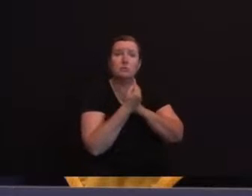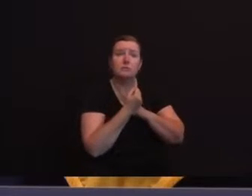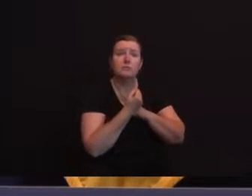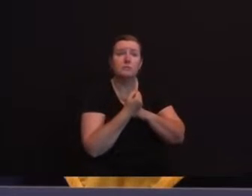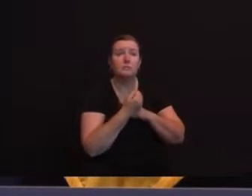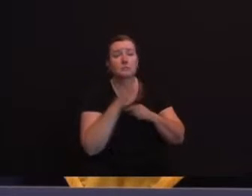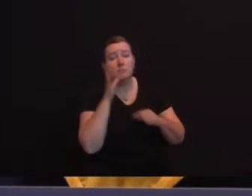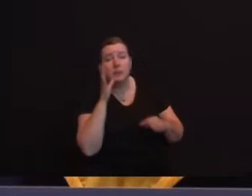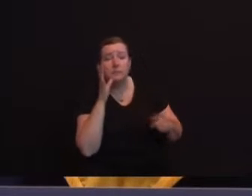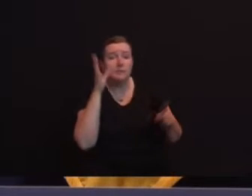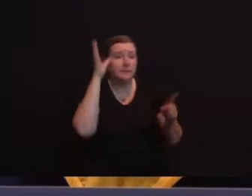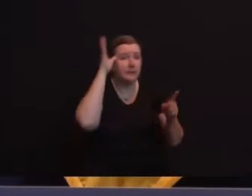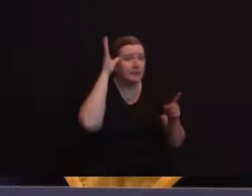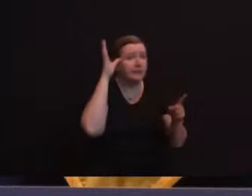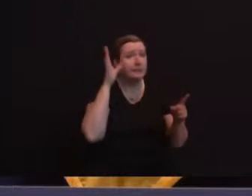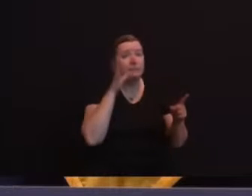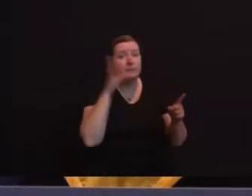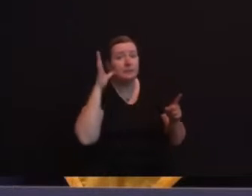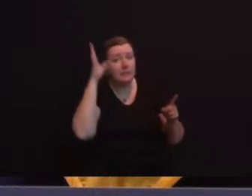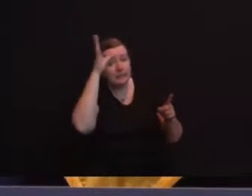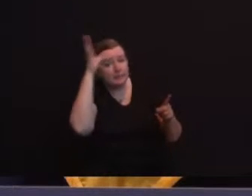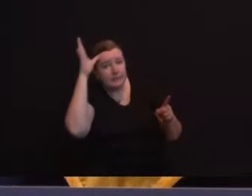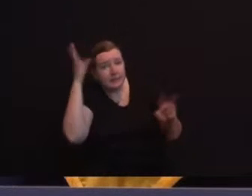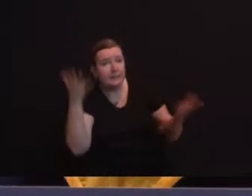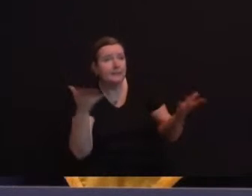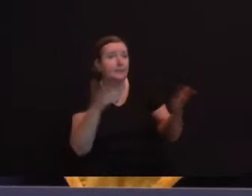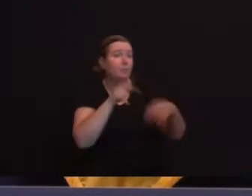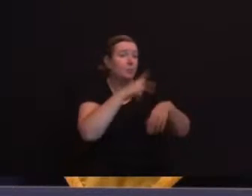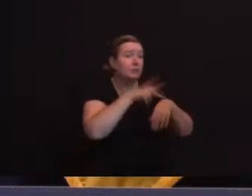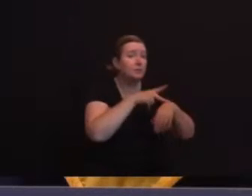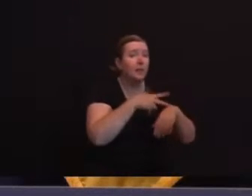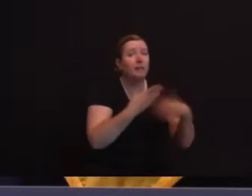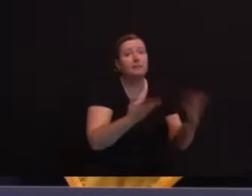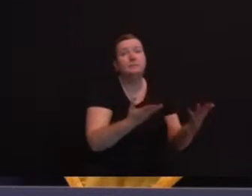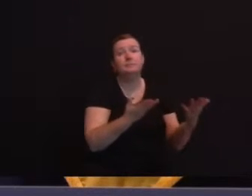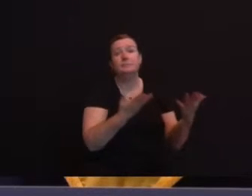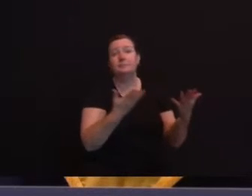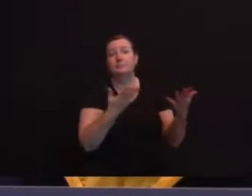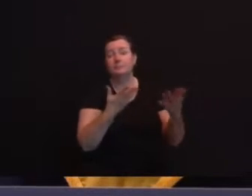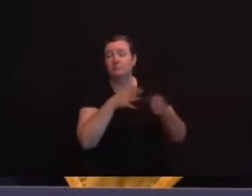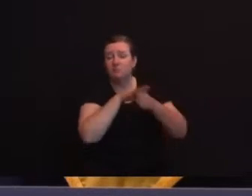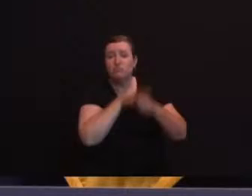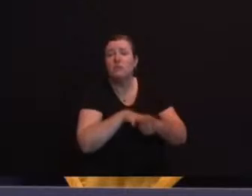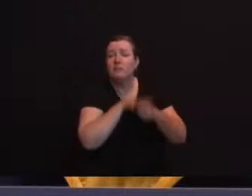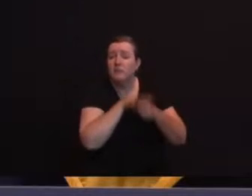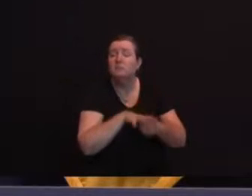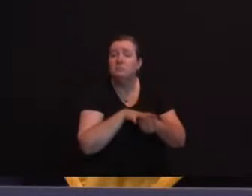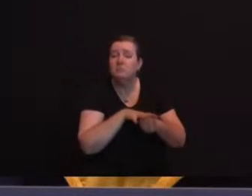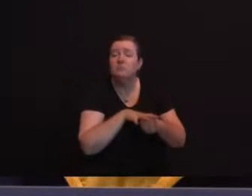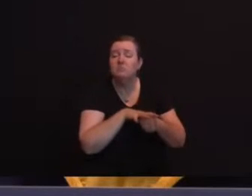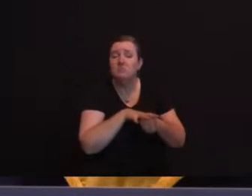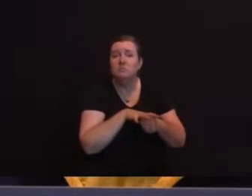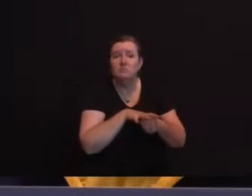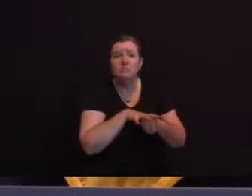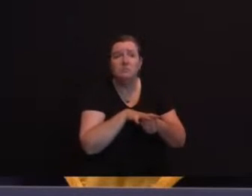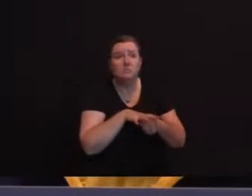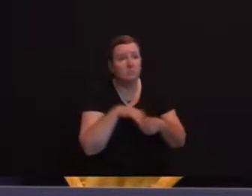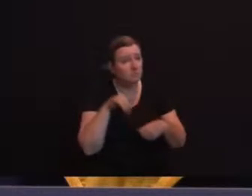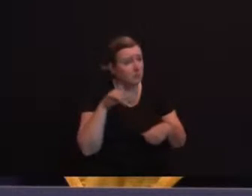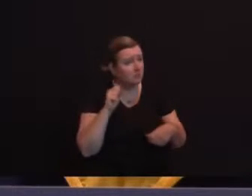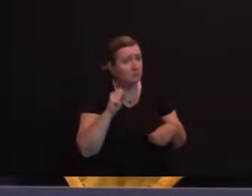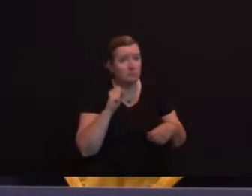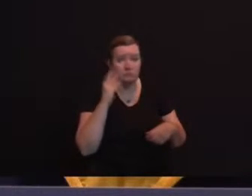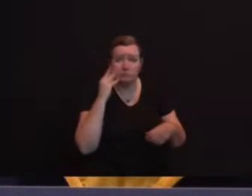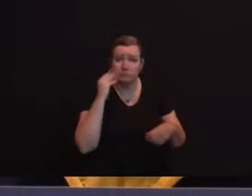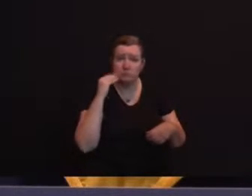the folks, principals, the folks who got these schools ready to go. This is really stressful. And just because the experience so far, and knocking